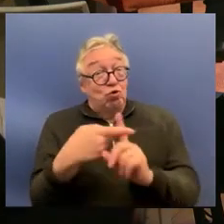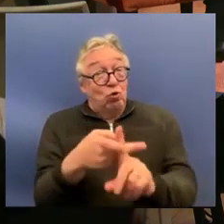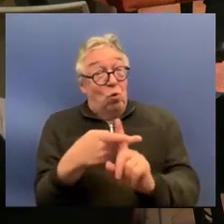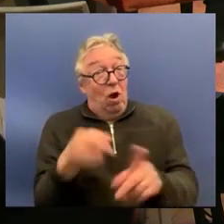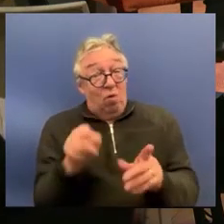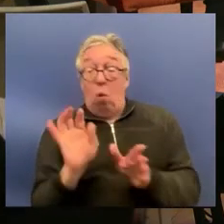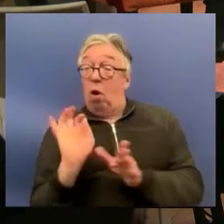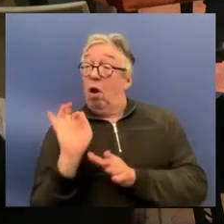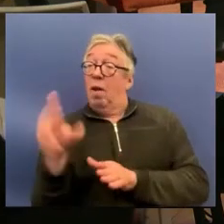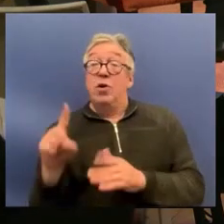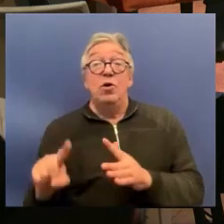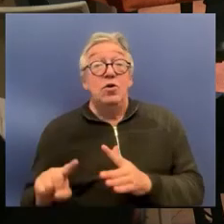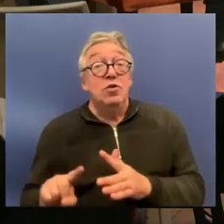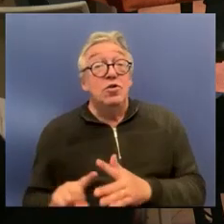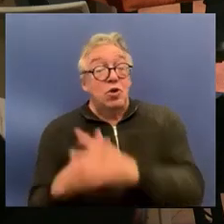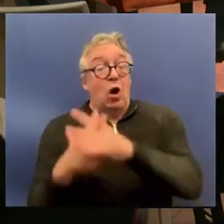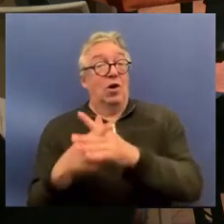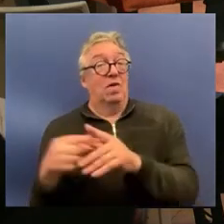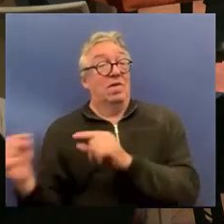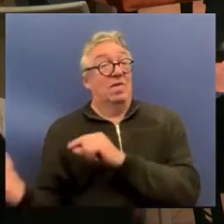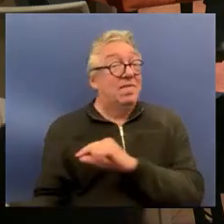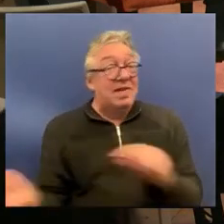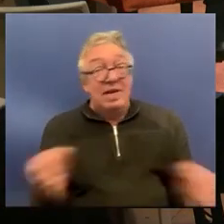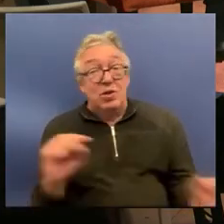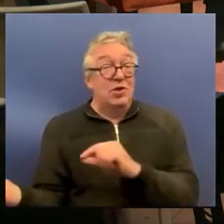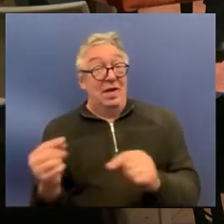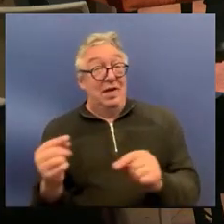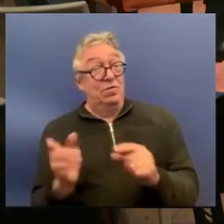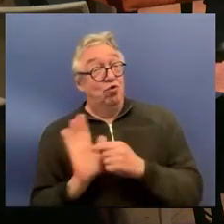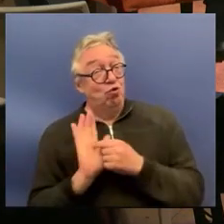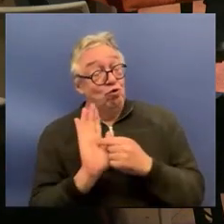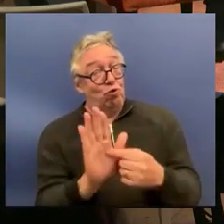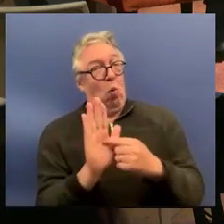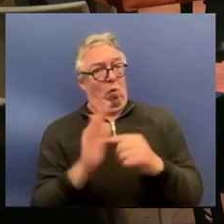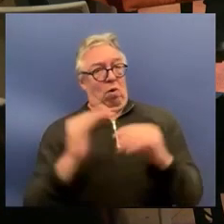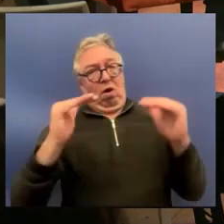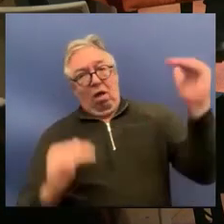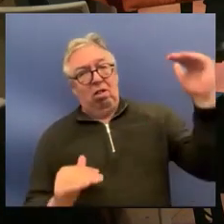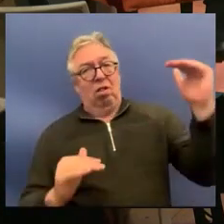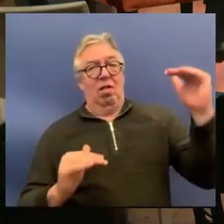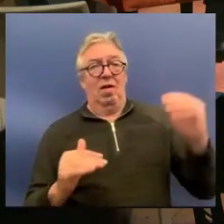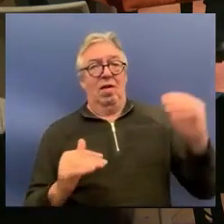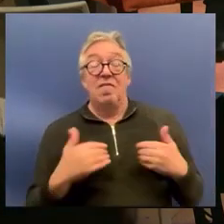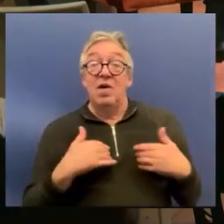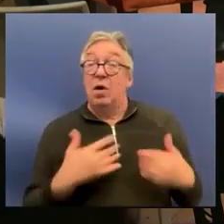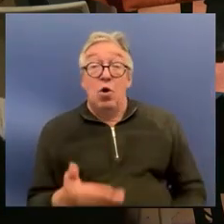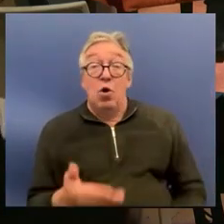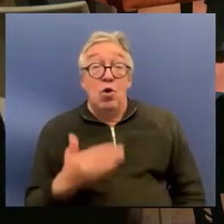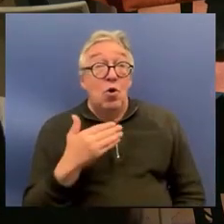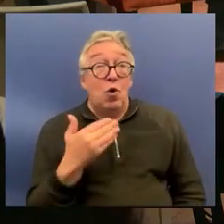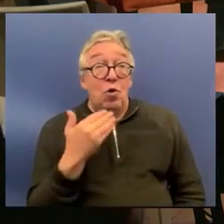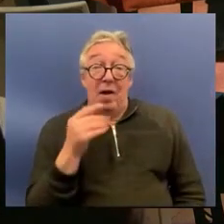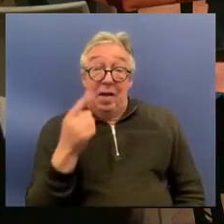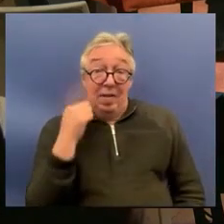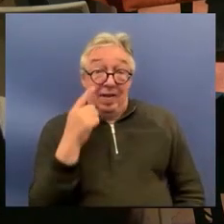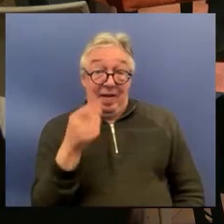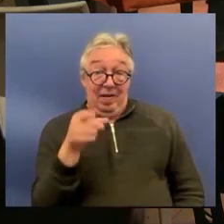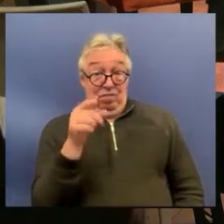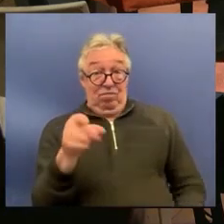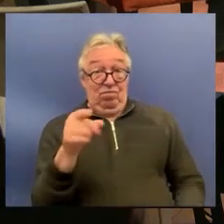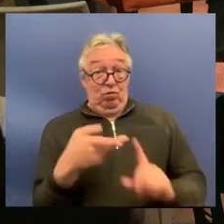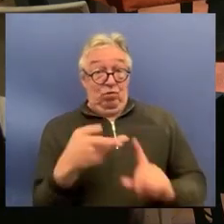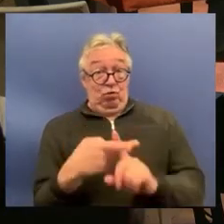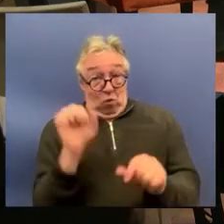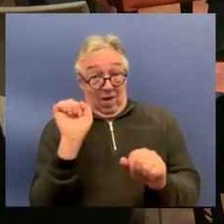the inequalities are. And I think it could be a very useful tool to also raise the level of consciousness in